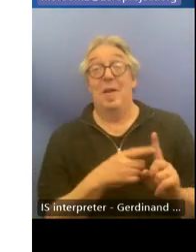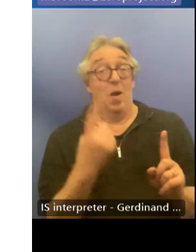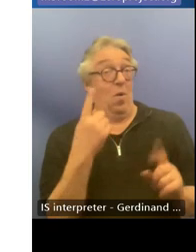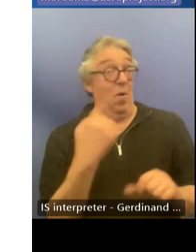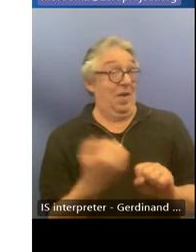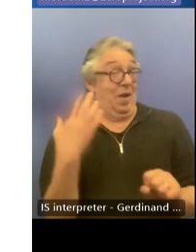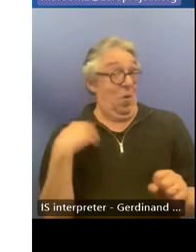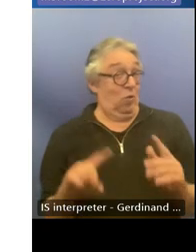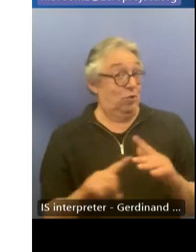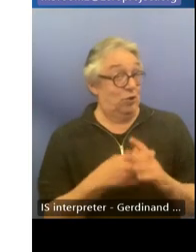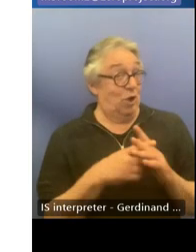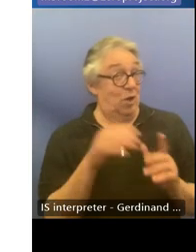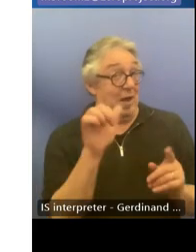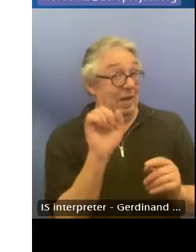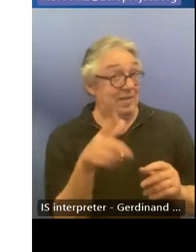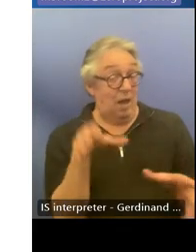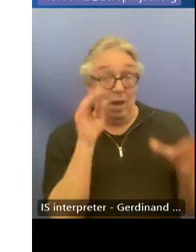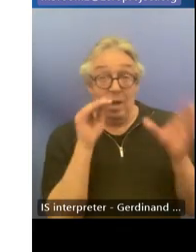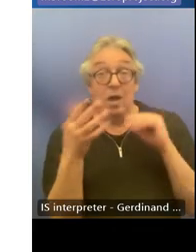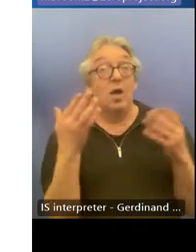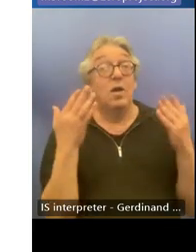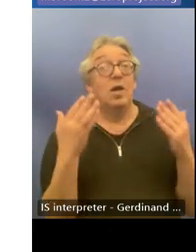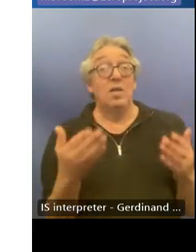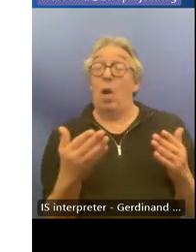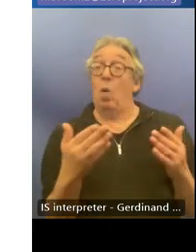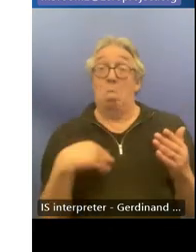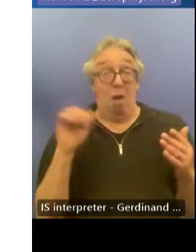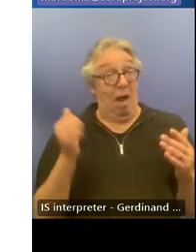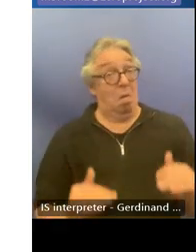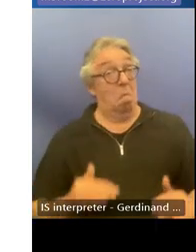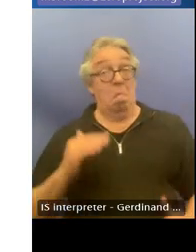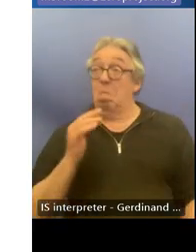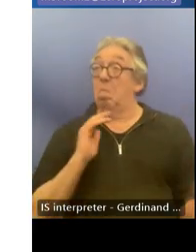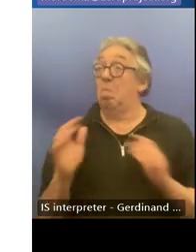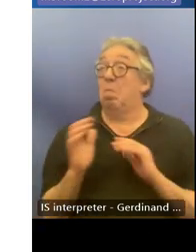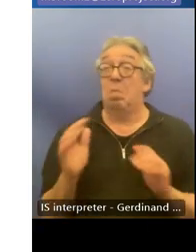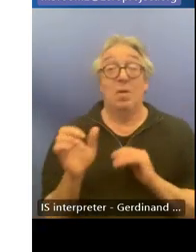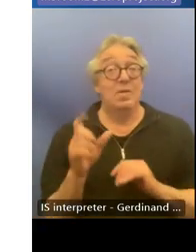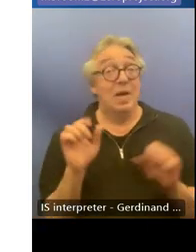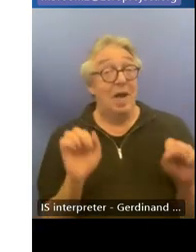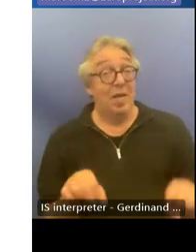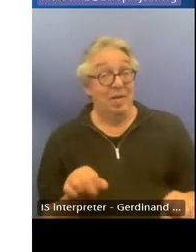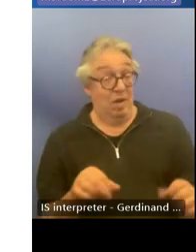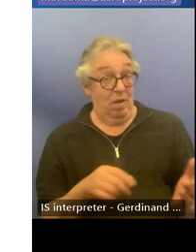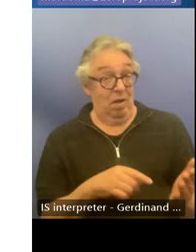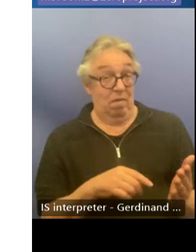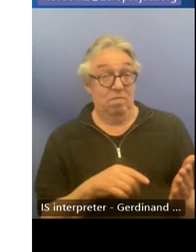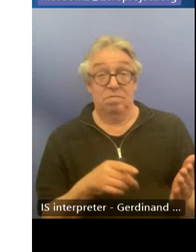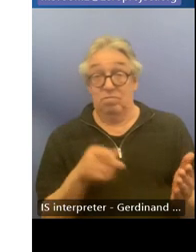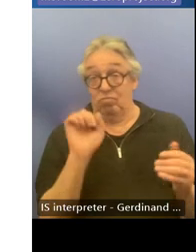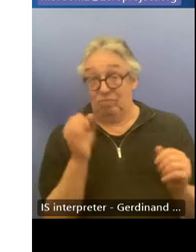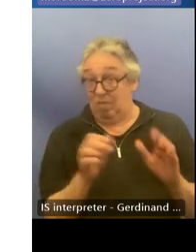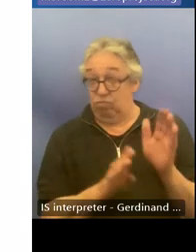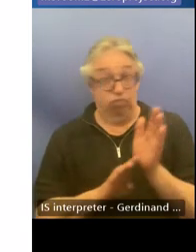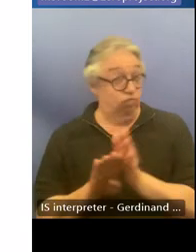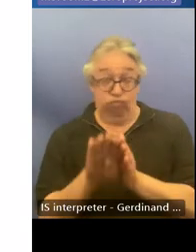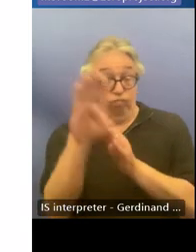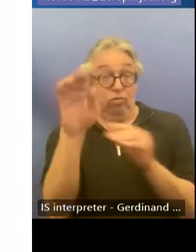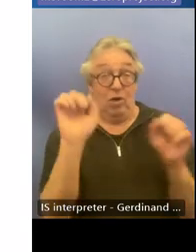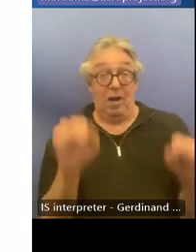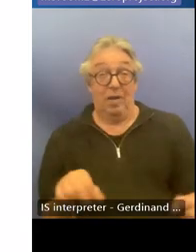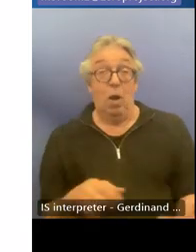and I'm already at a conversational level. So, it works really well. And yeah, you can make great progress with only